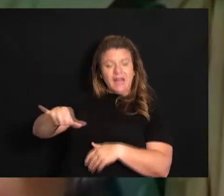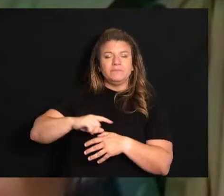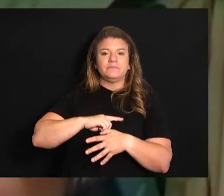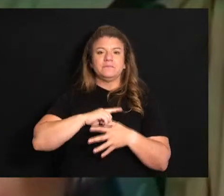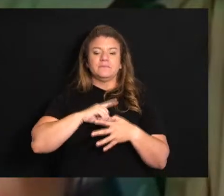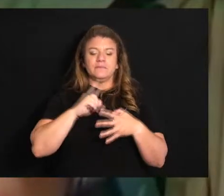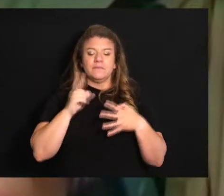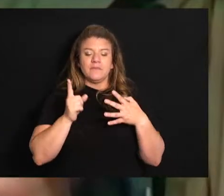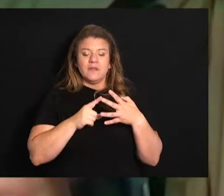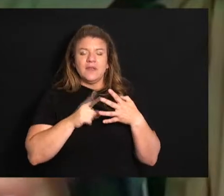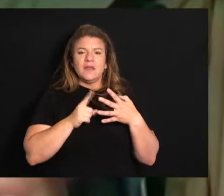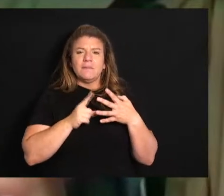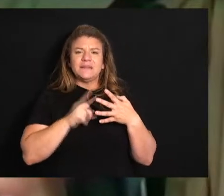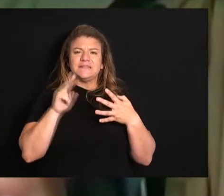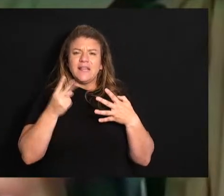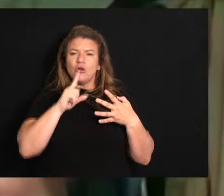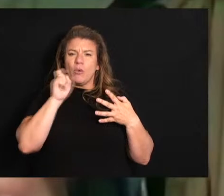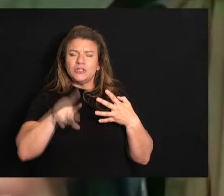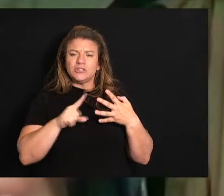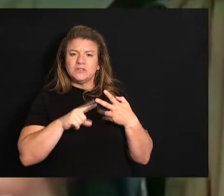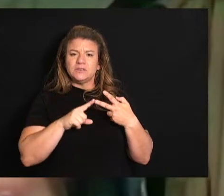And secondly,